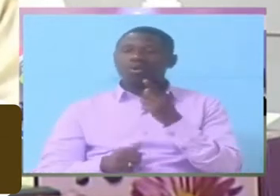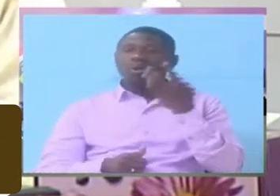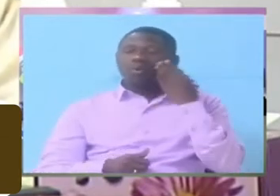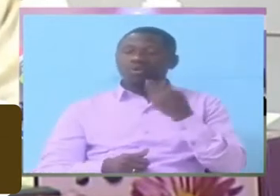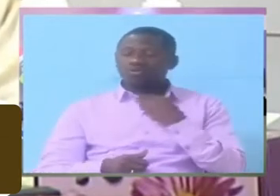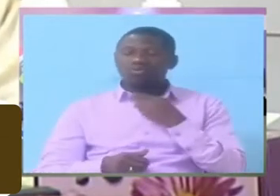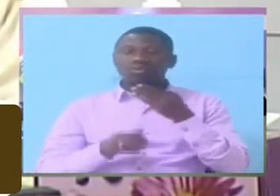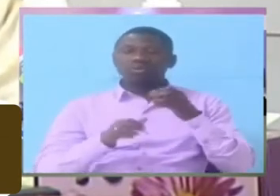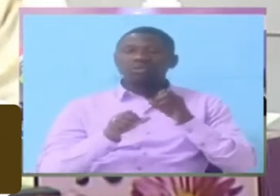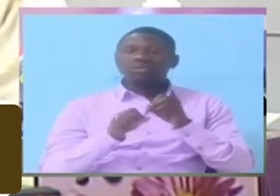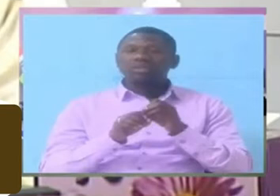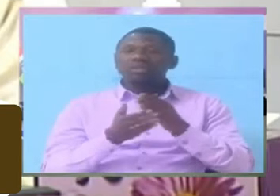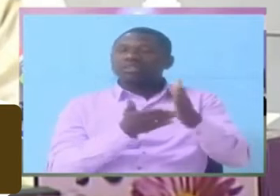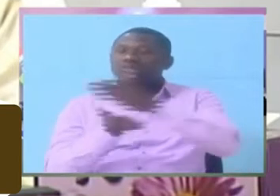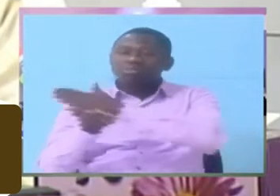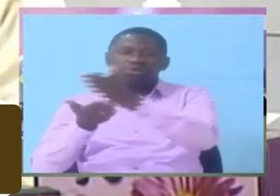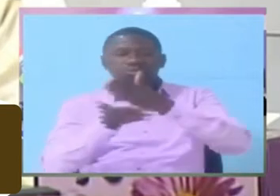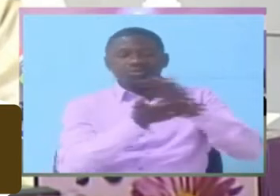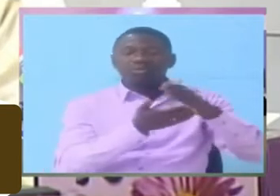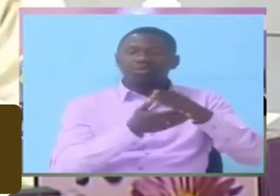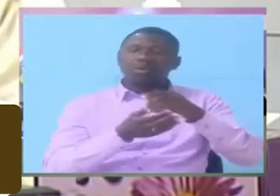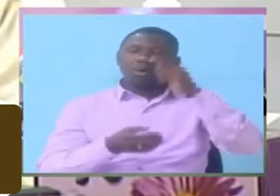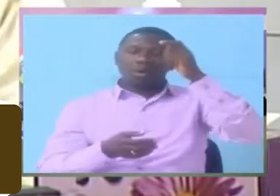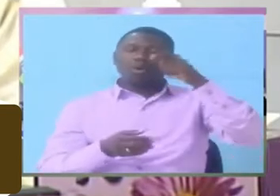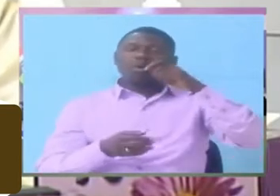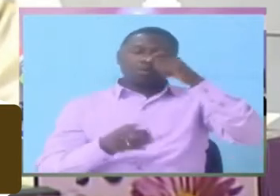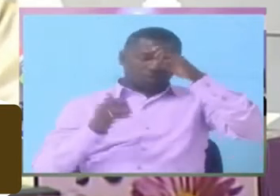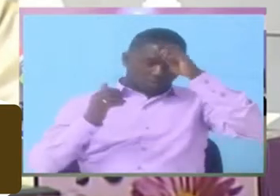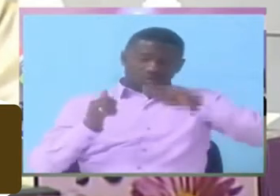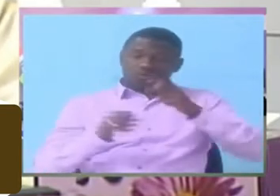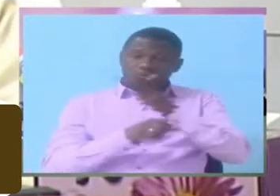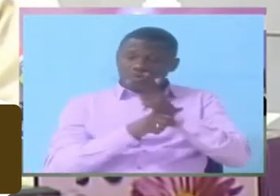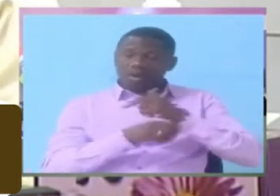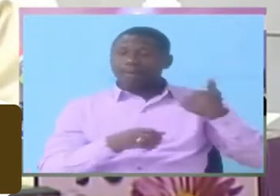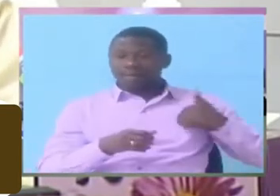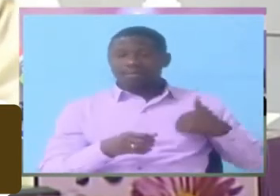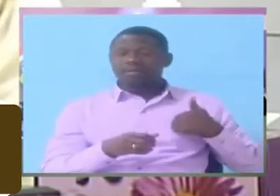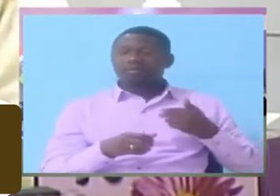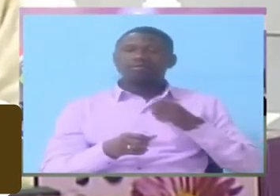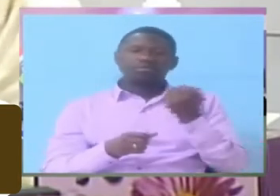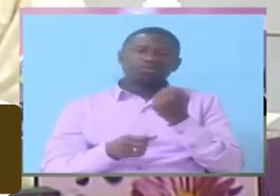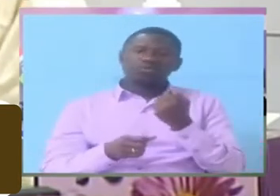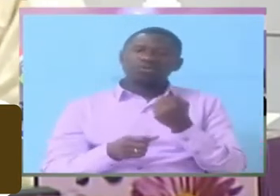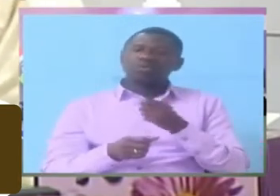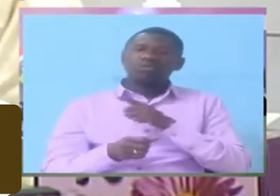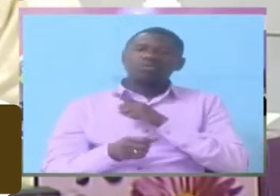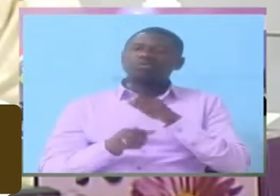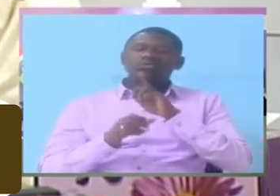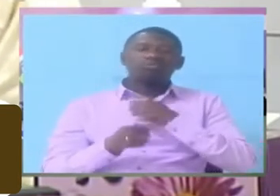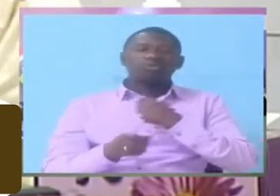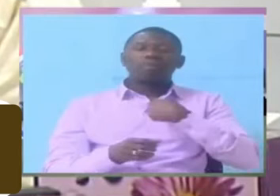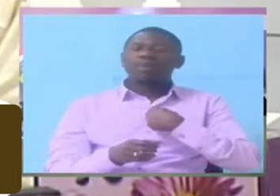you cannot monitor everything that they are doing because there are people responsible of their welfare and management.